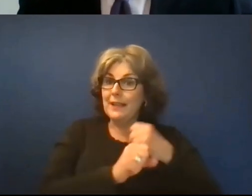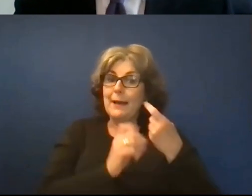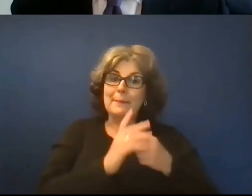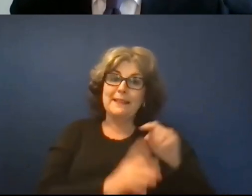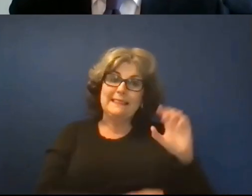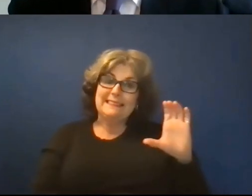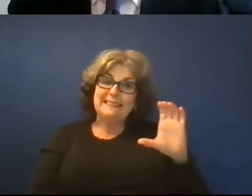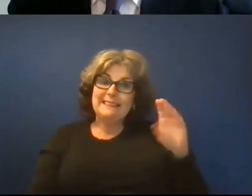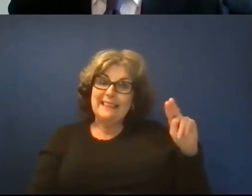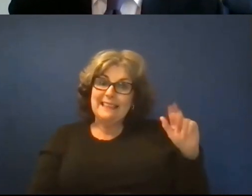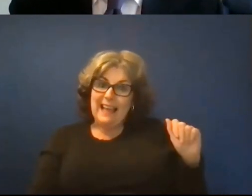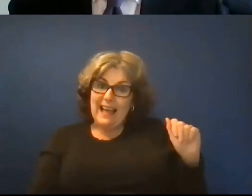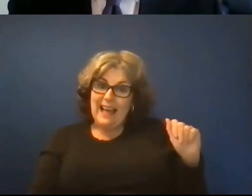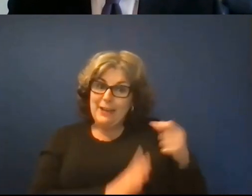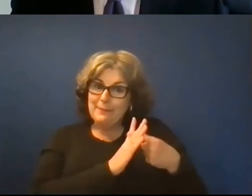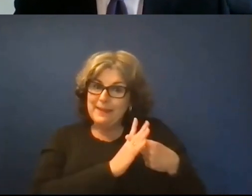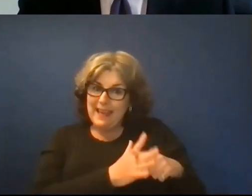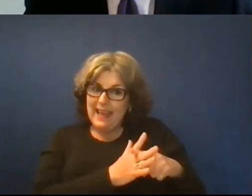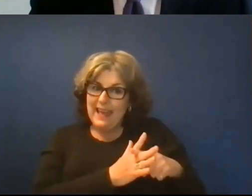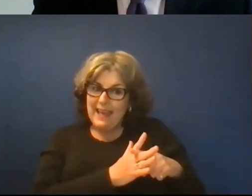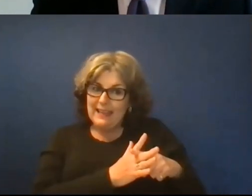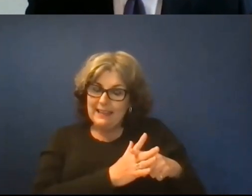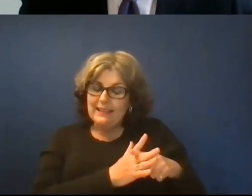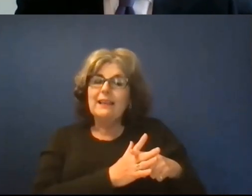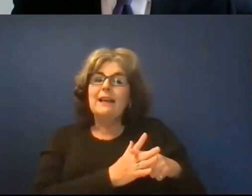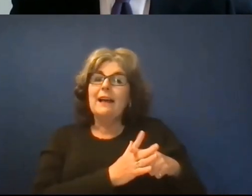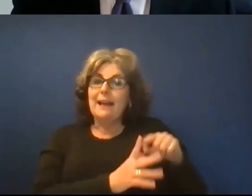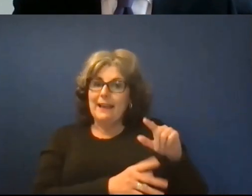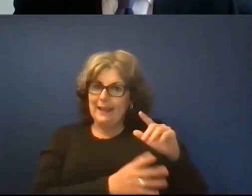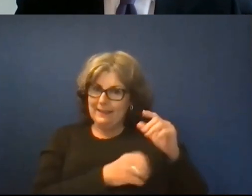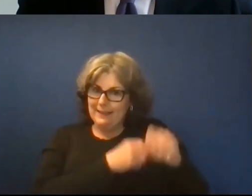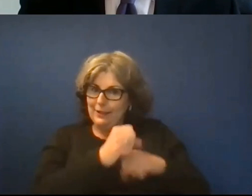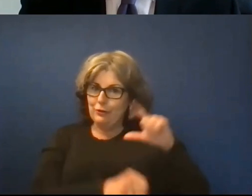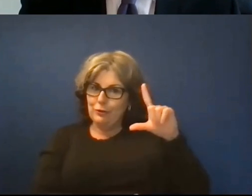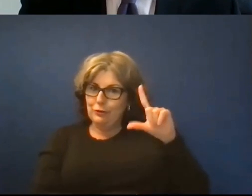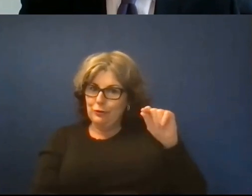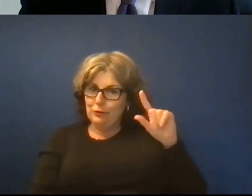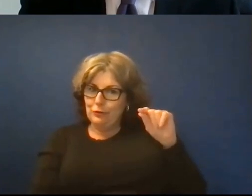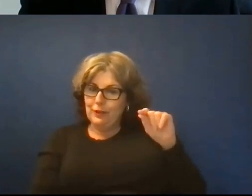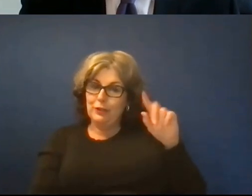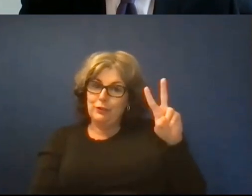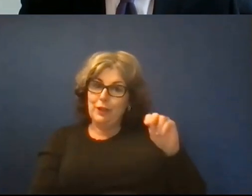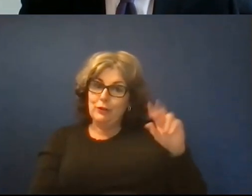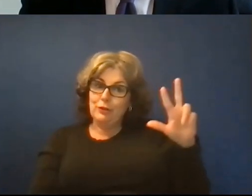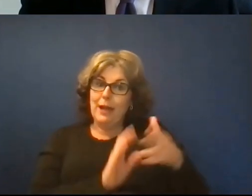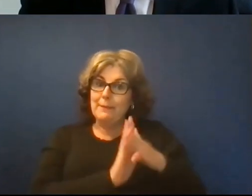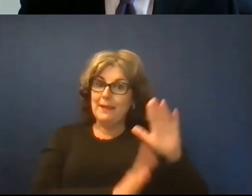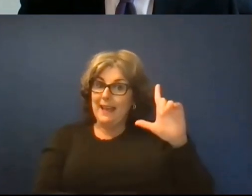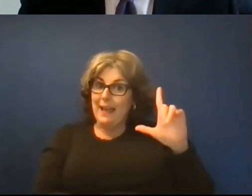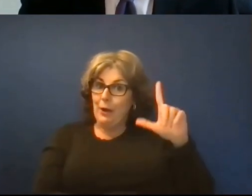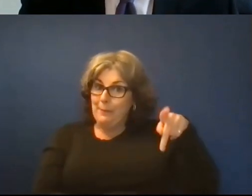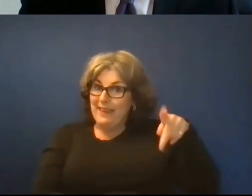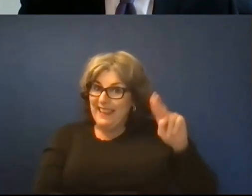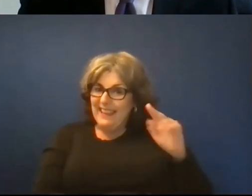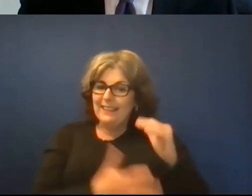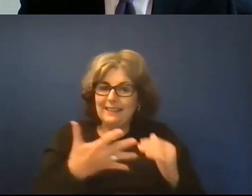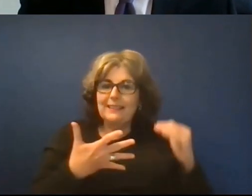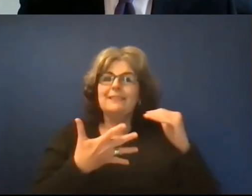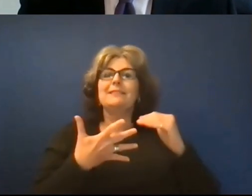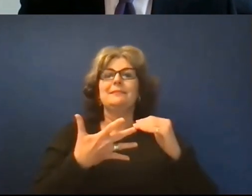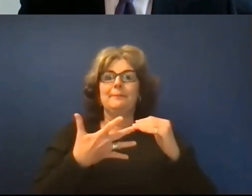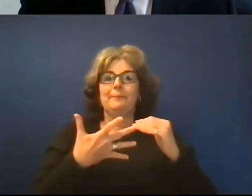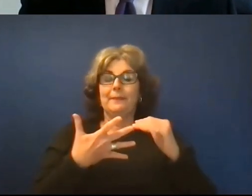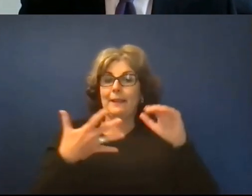CNA, and I was a CNA in 2000. In 2003, I became an LPN, and